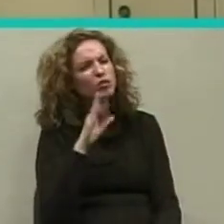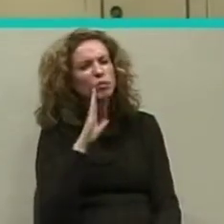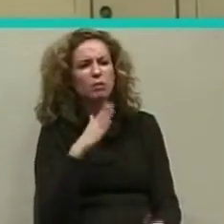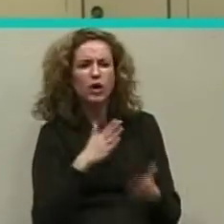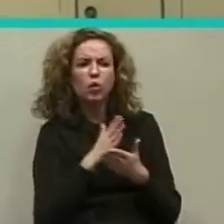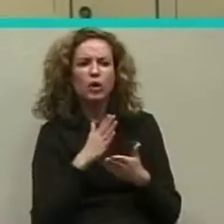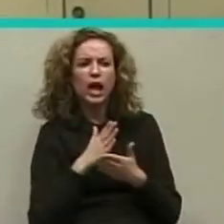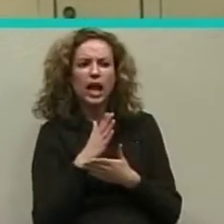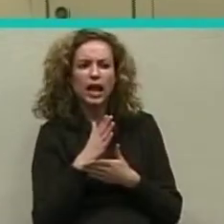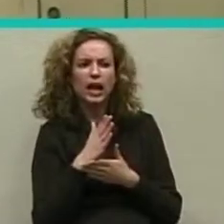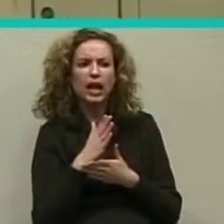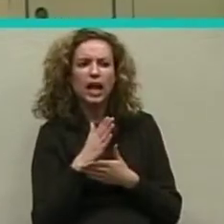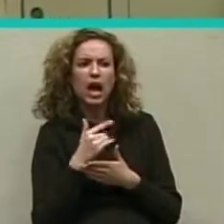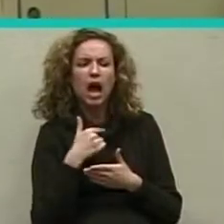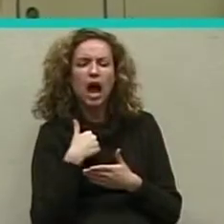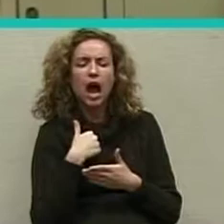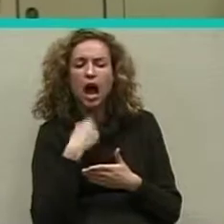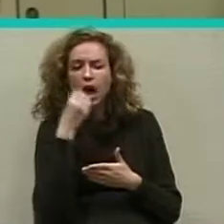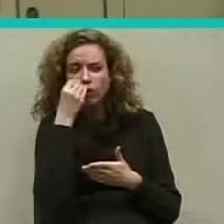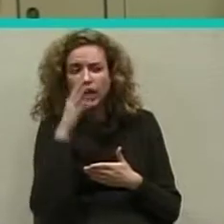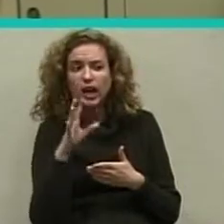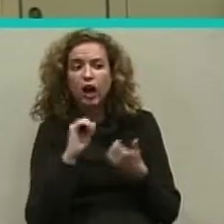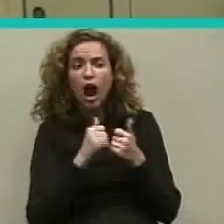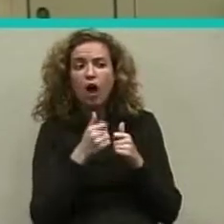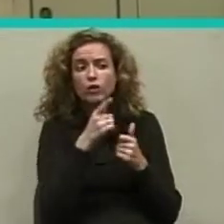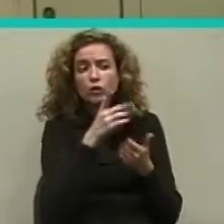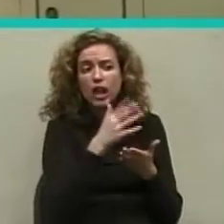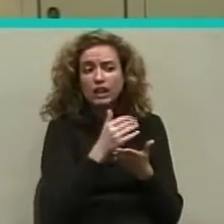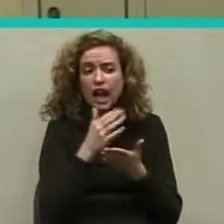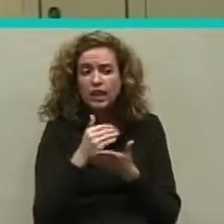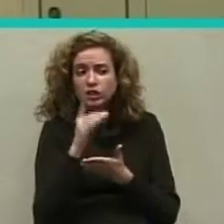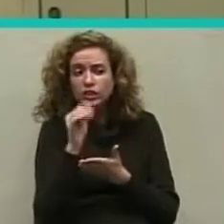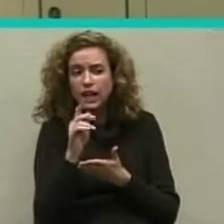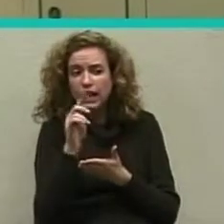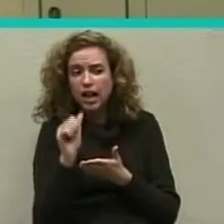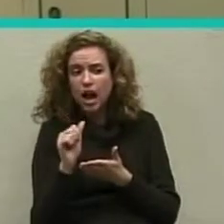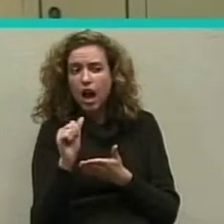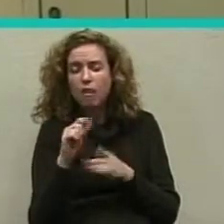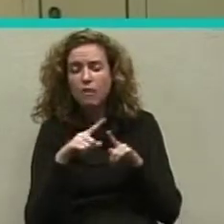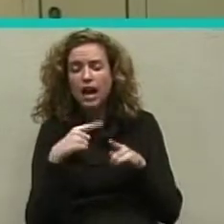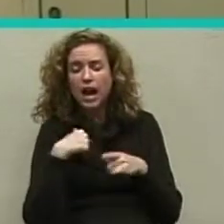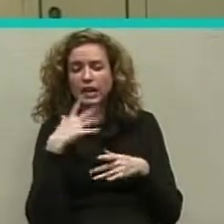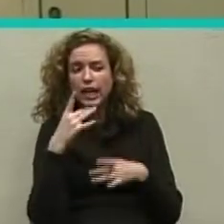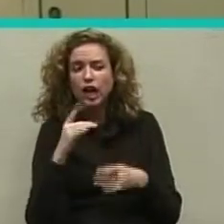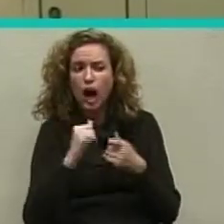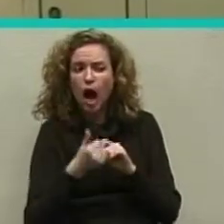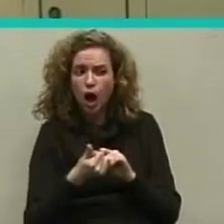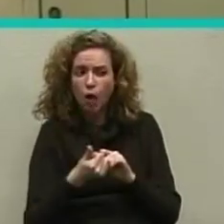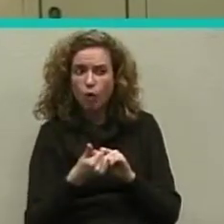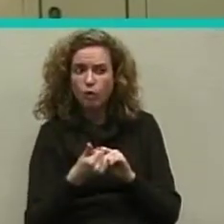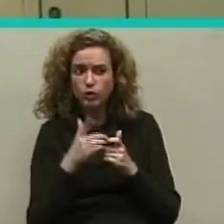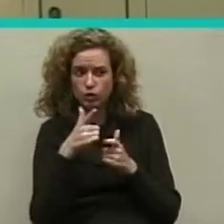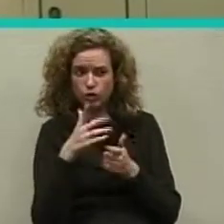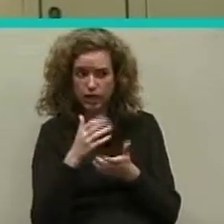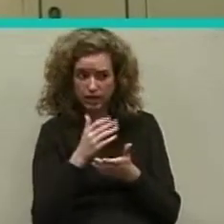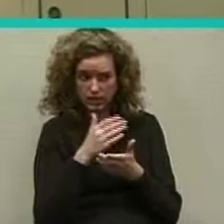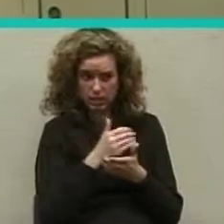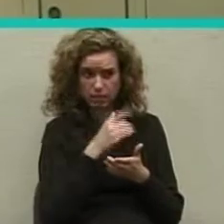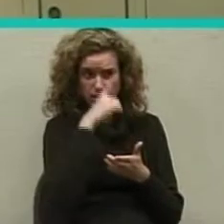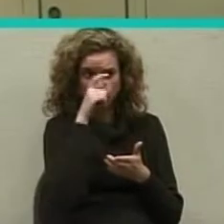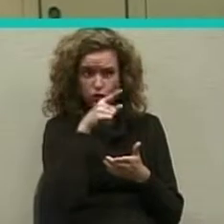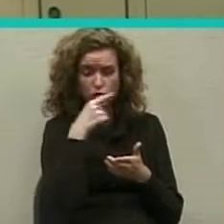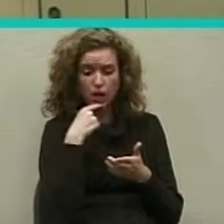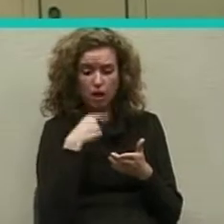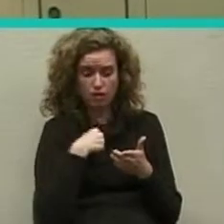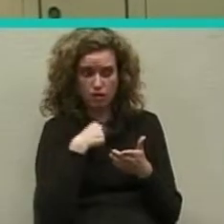But because I don't care what data, how you took your data, what I do care is that you've got data, that you told me how you got your data, and you told me how you came to your decision